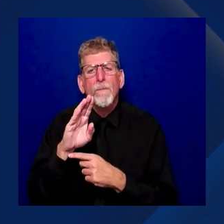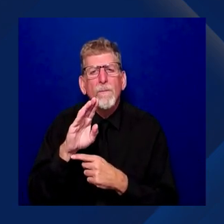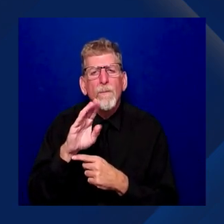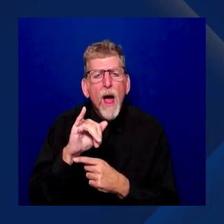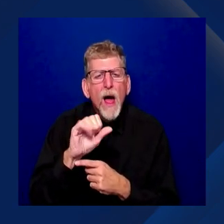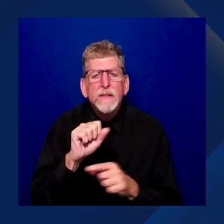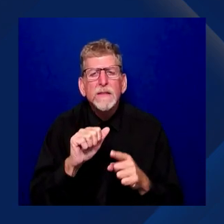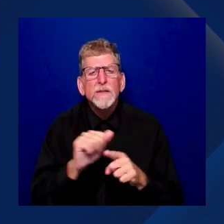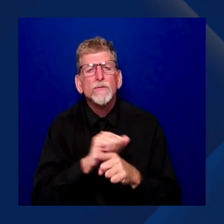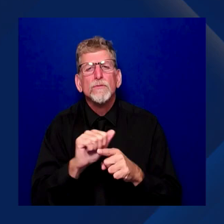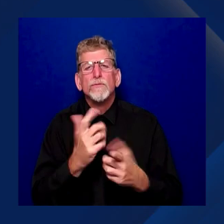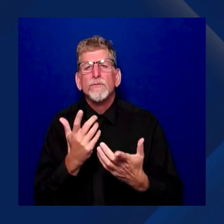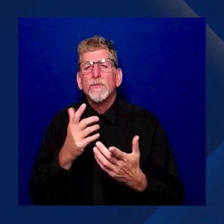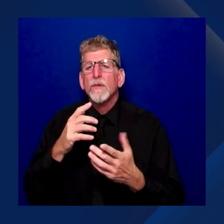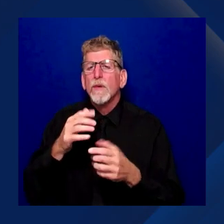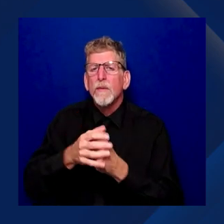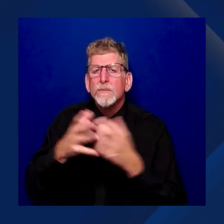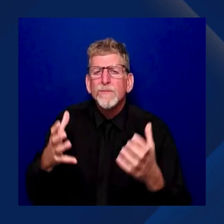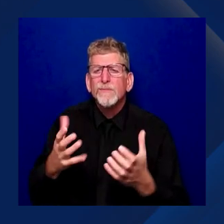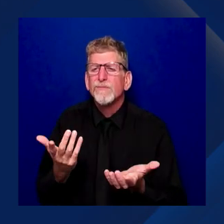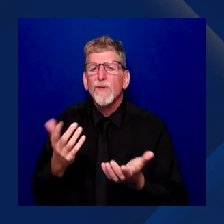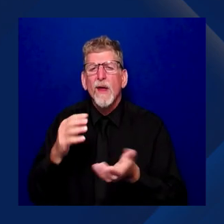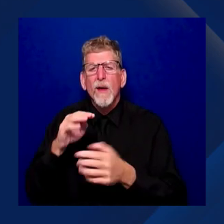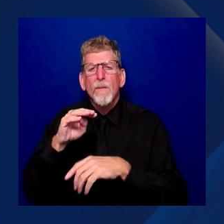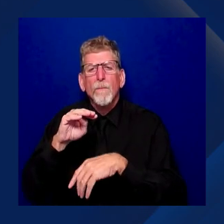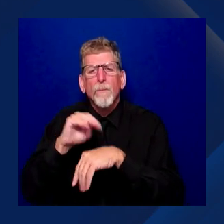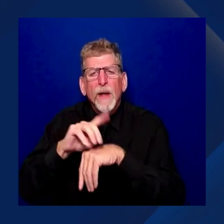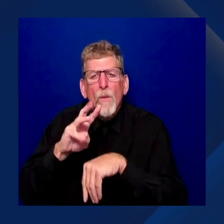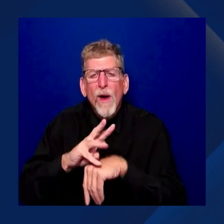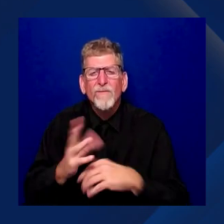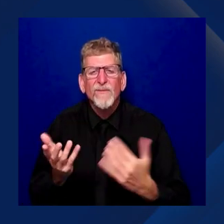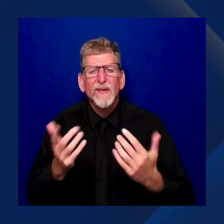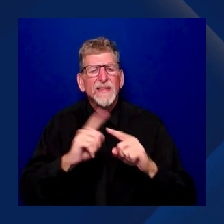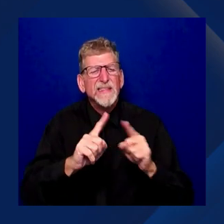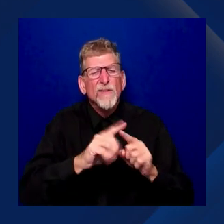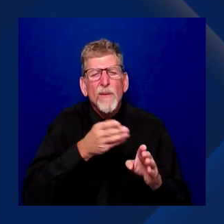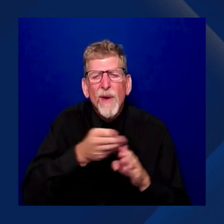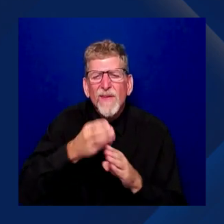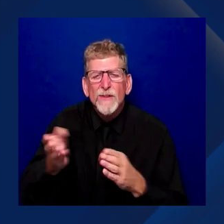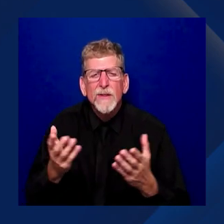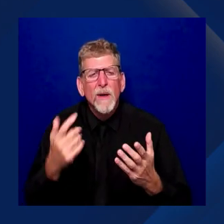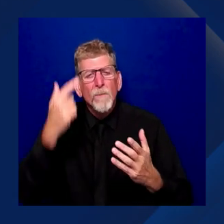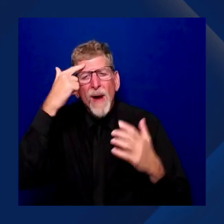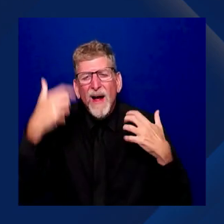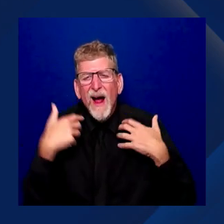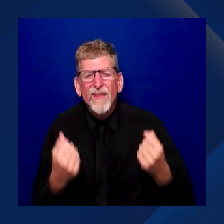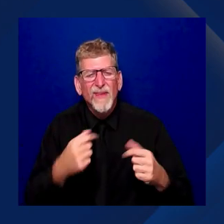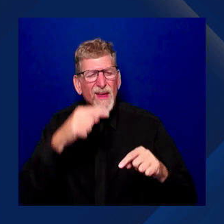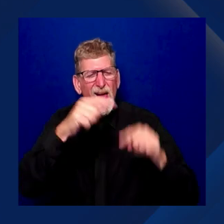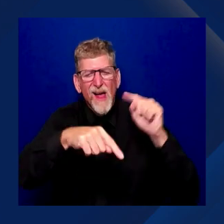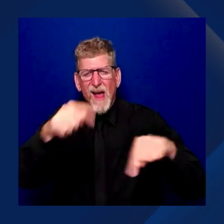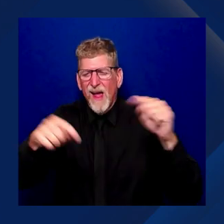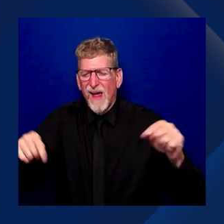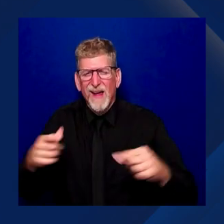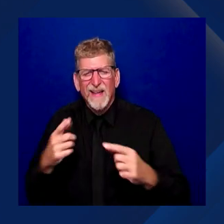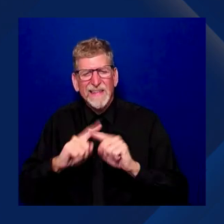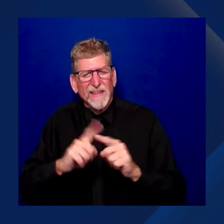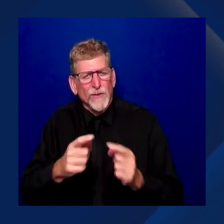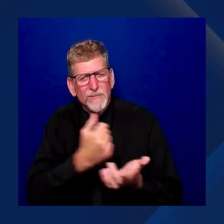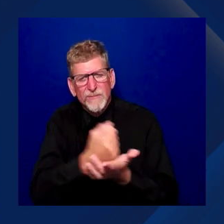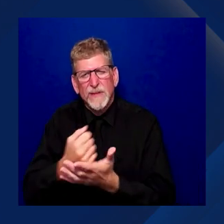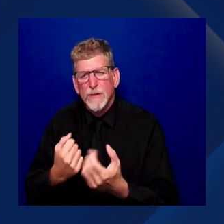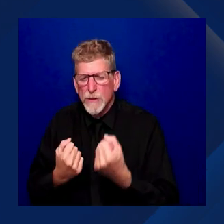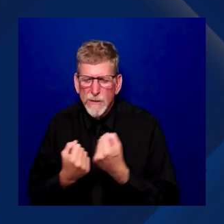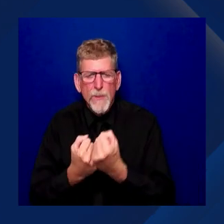health professionals, to bolstering research, to encouraging innovative maternal health homes that can better